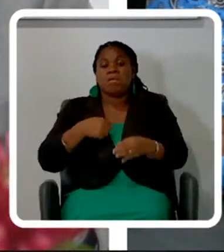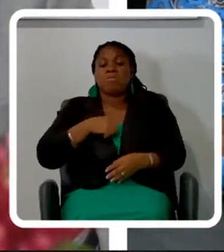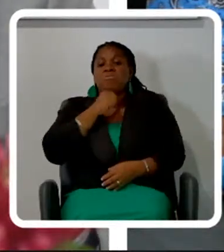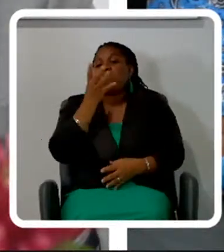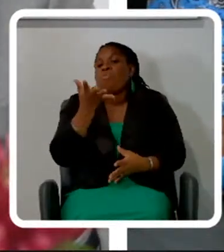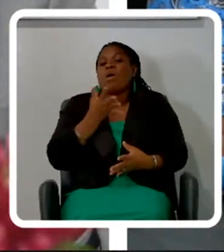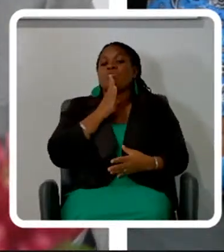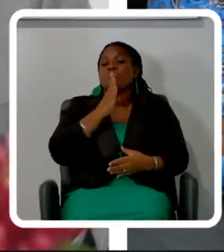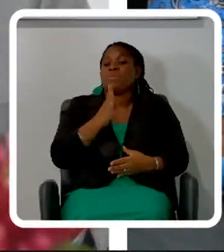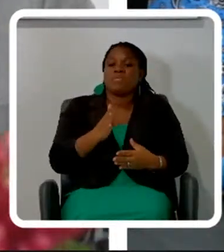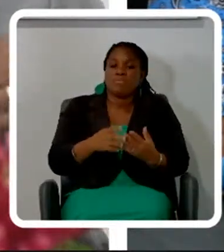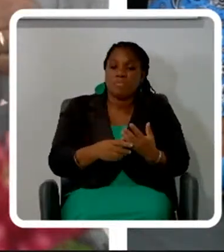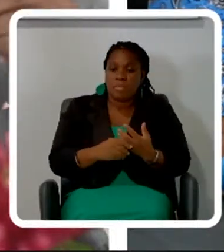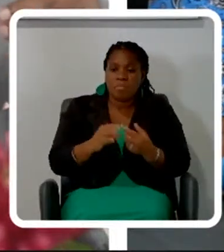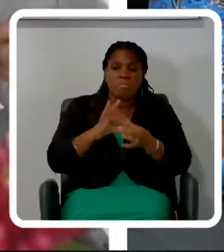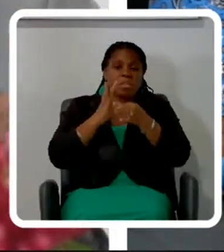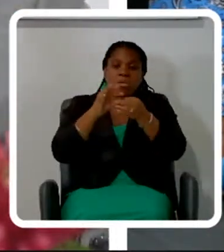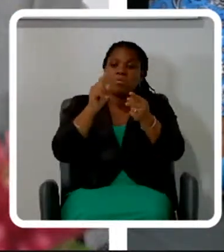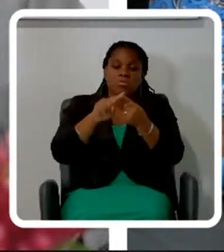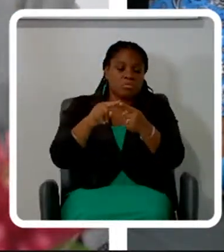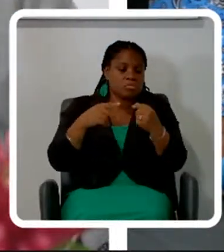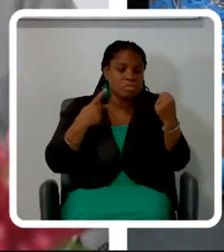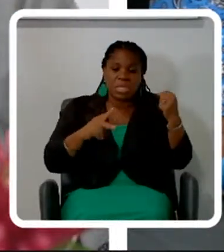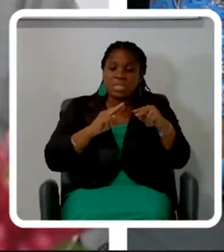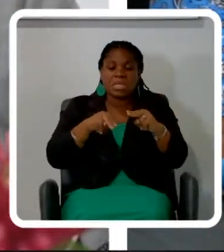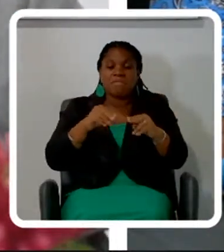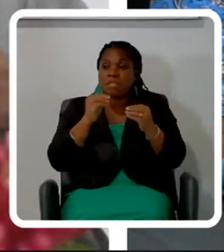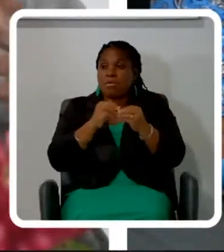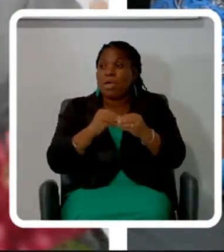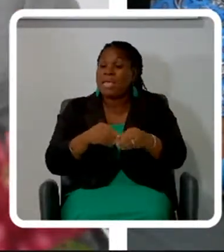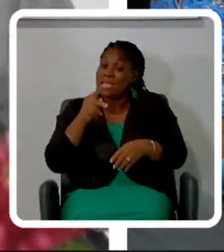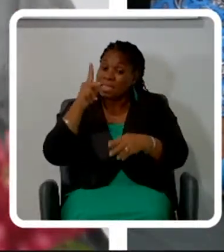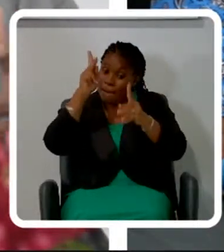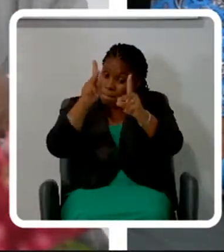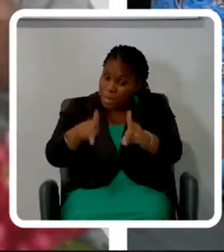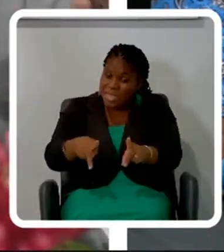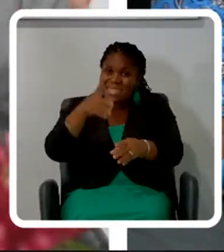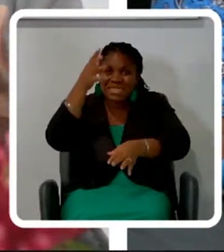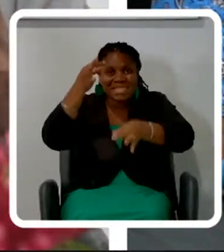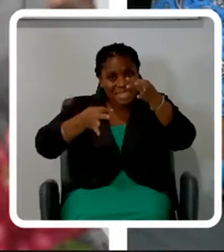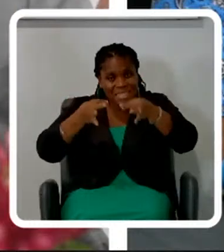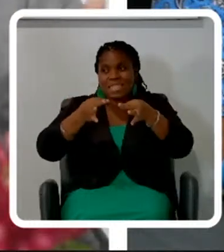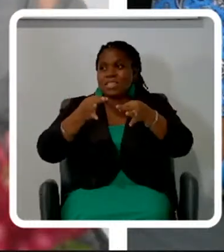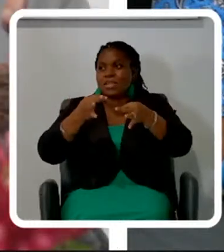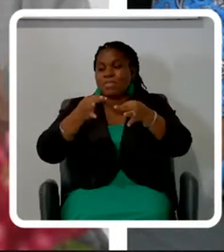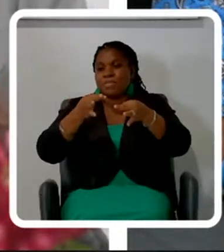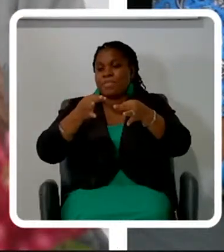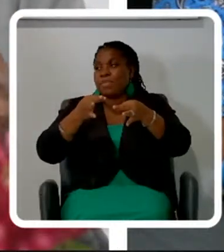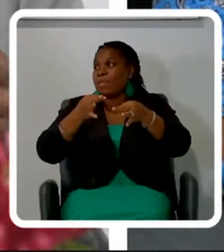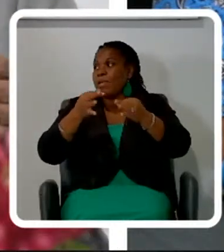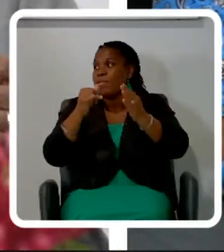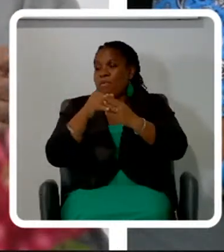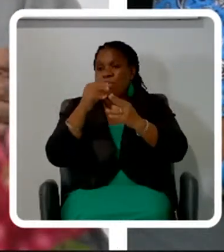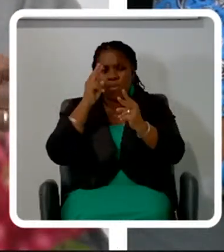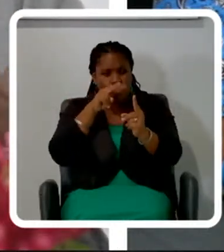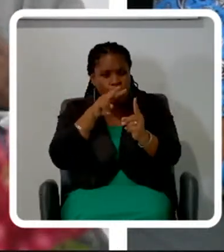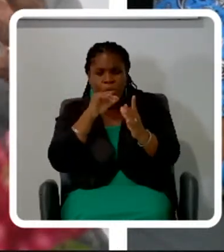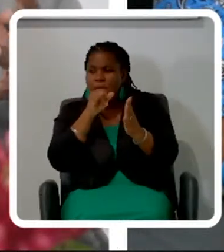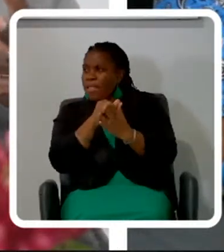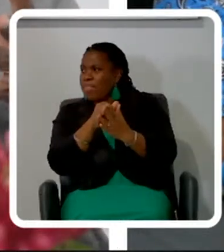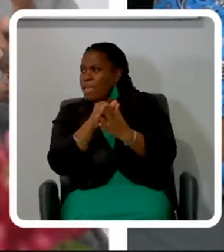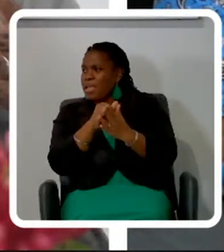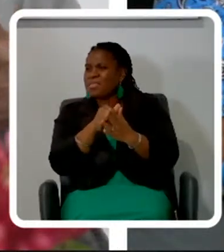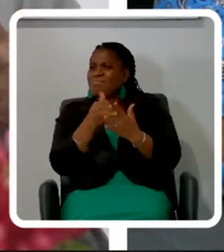and Nevis, and sign the paper for that. That's a personal decision. So we look at that. That is why I told you it is not simply, it's